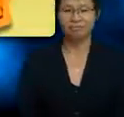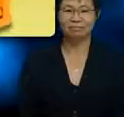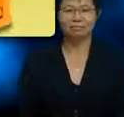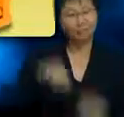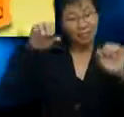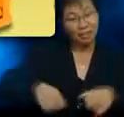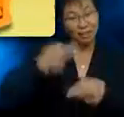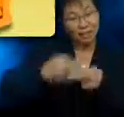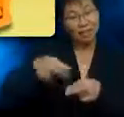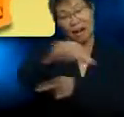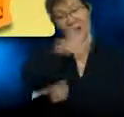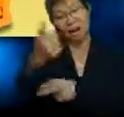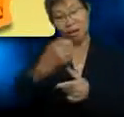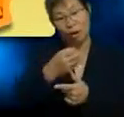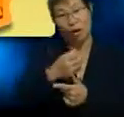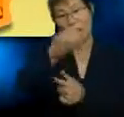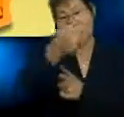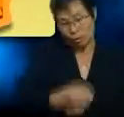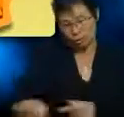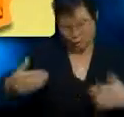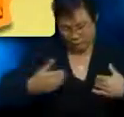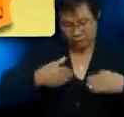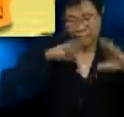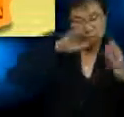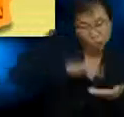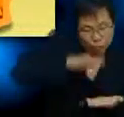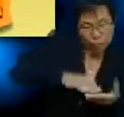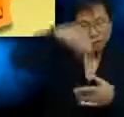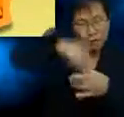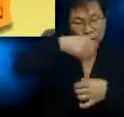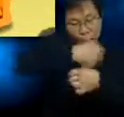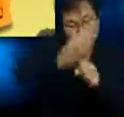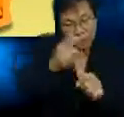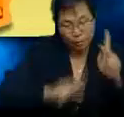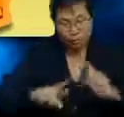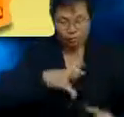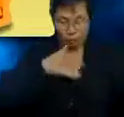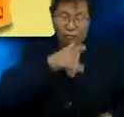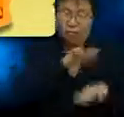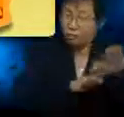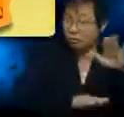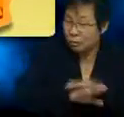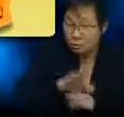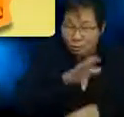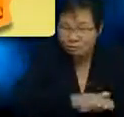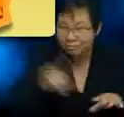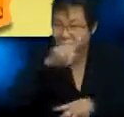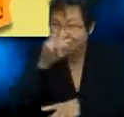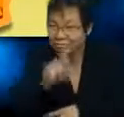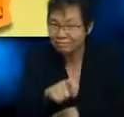Can you name other objects that have springs in them to make people feel comfortable?